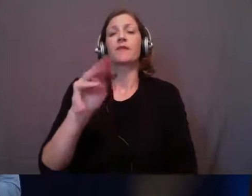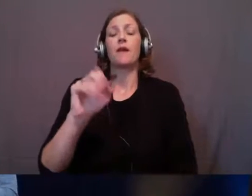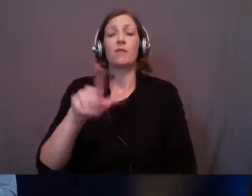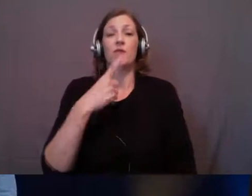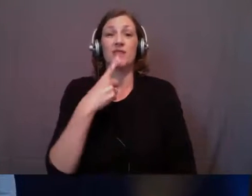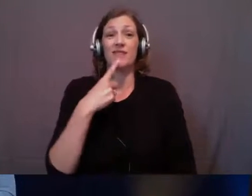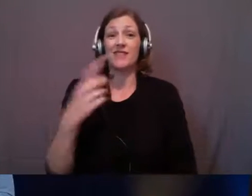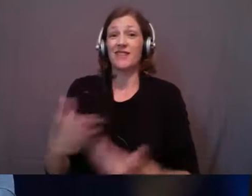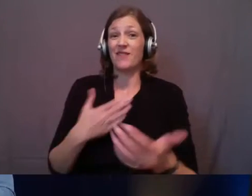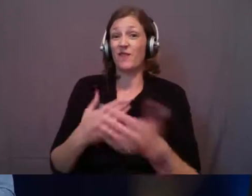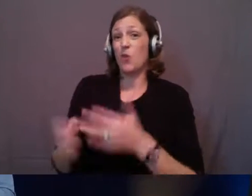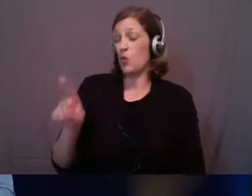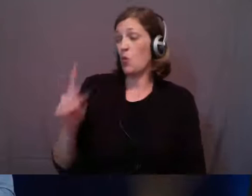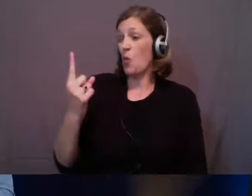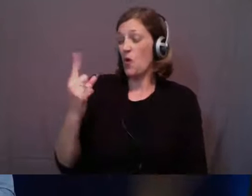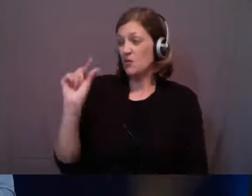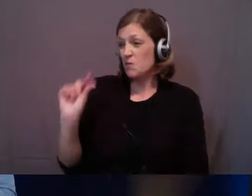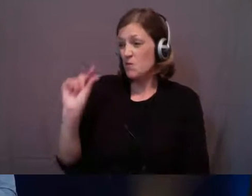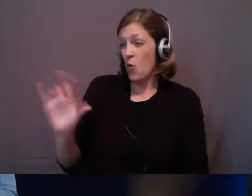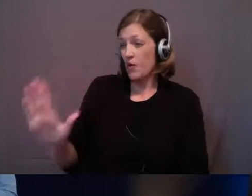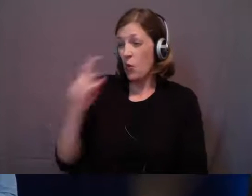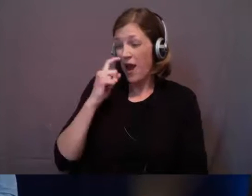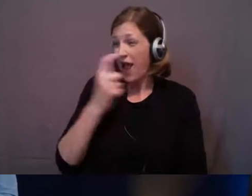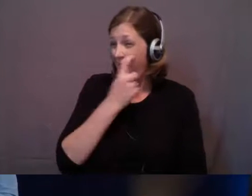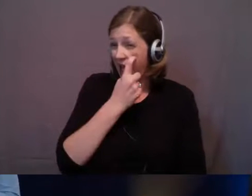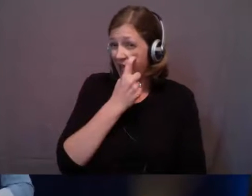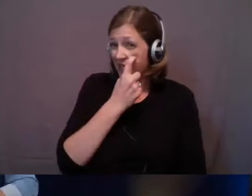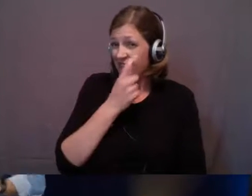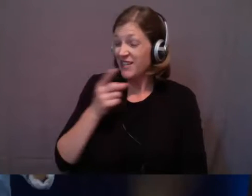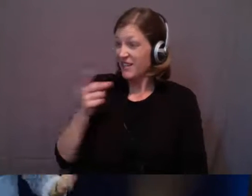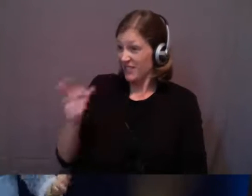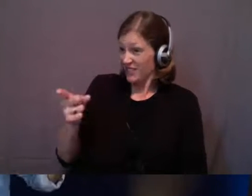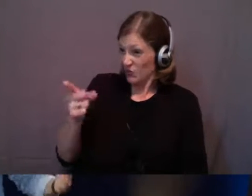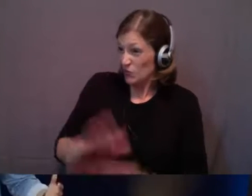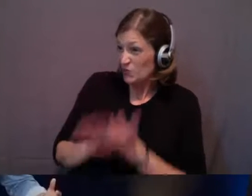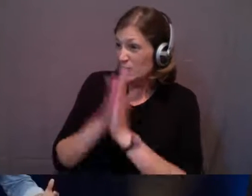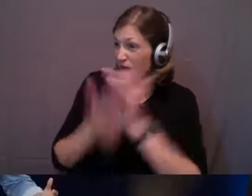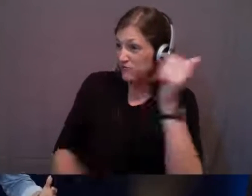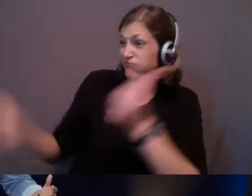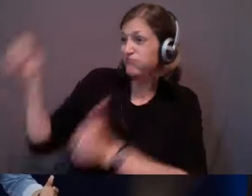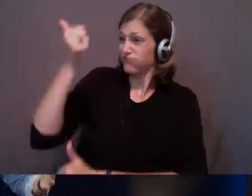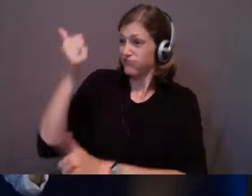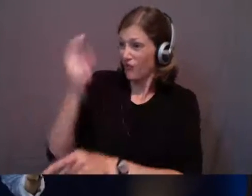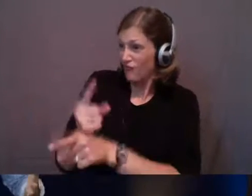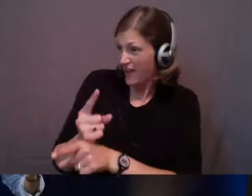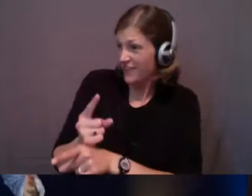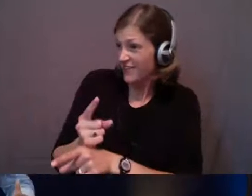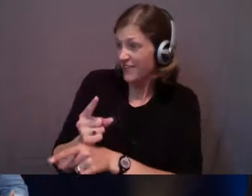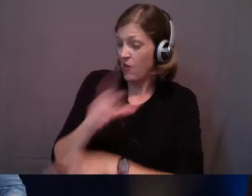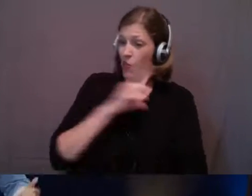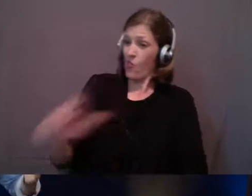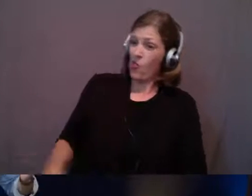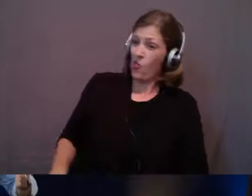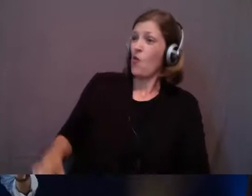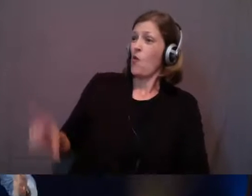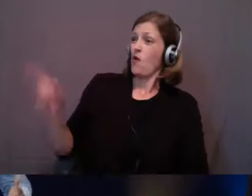were once small in your own eyes, did you not become the head of the tribes of Israel? The Lord anointed you king over